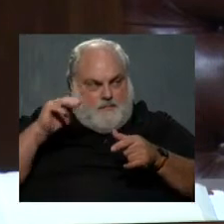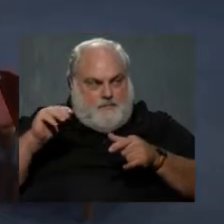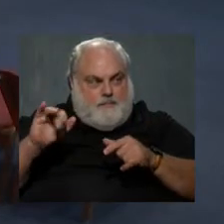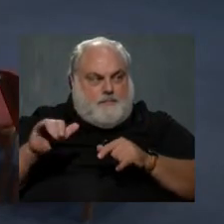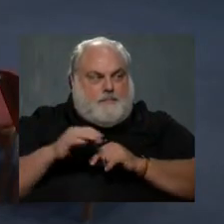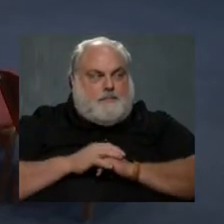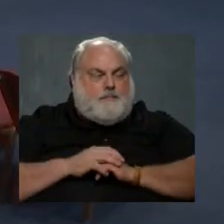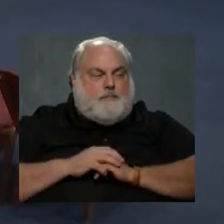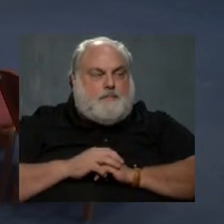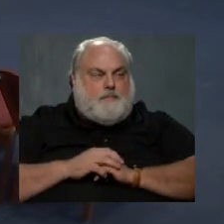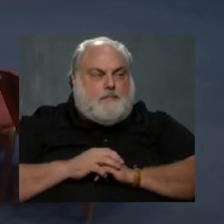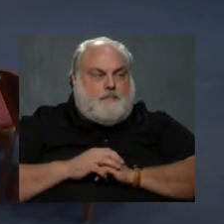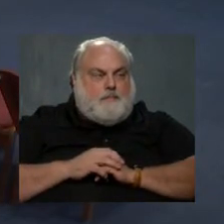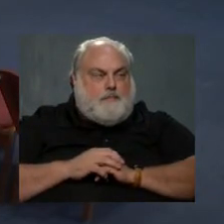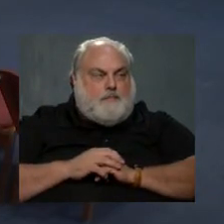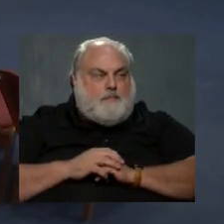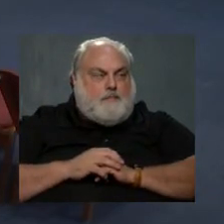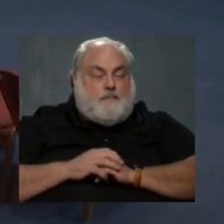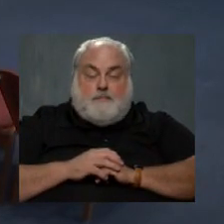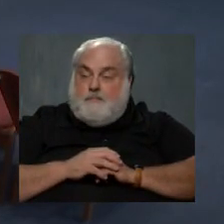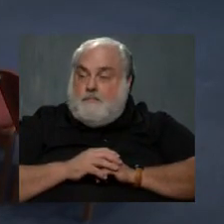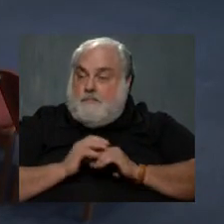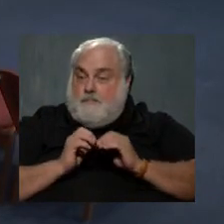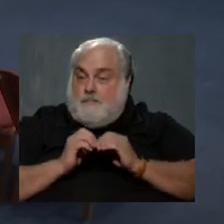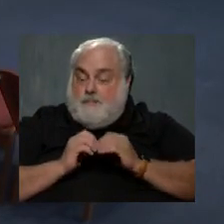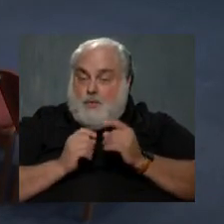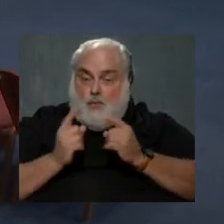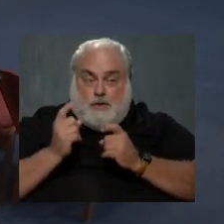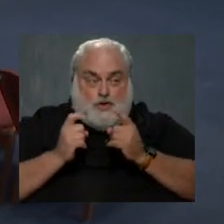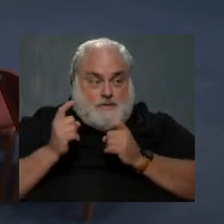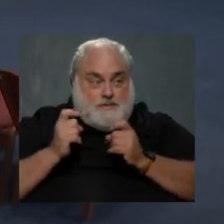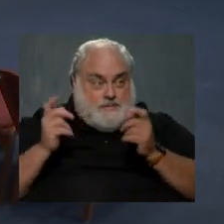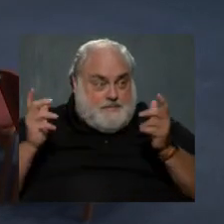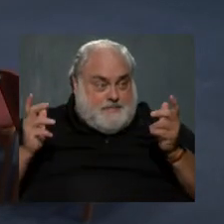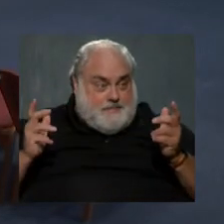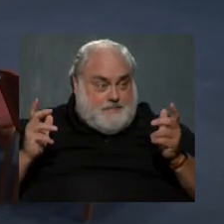Okay. Okay. Any questions? Is that it?